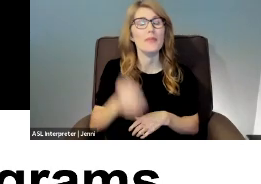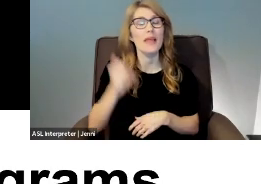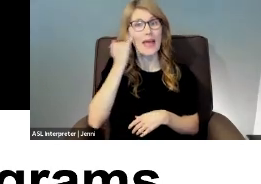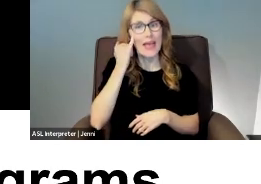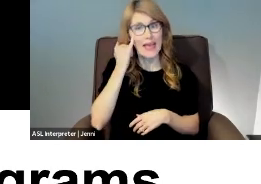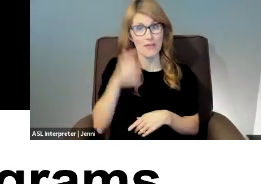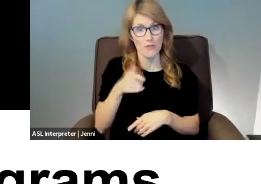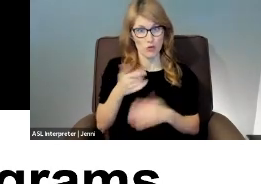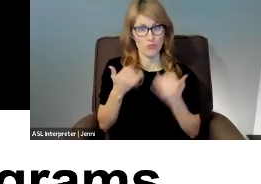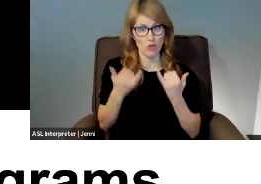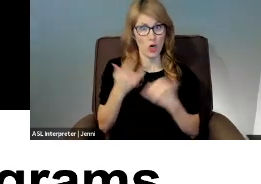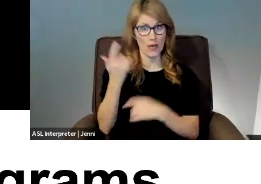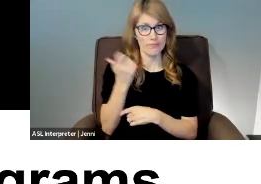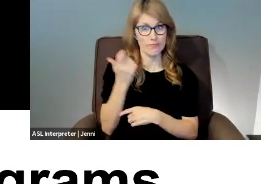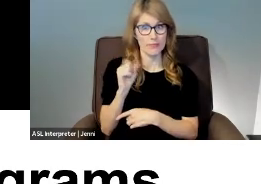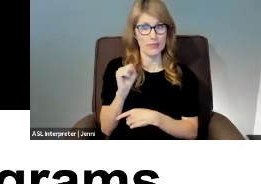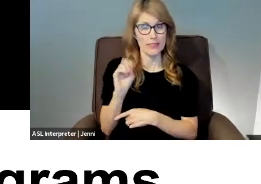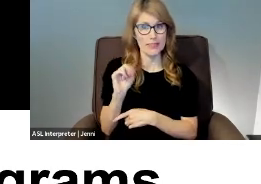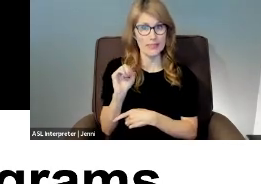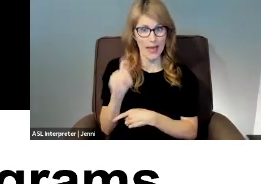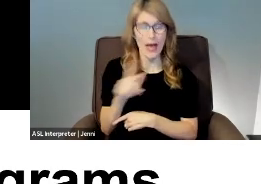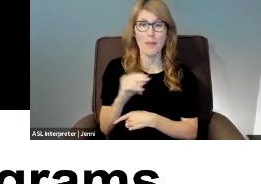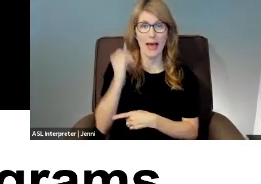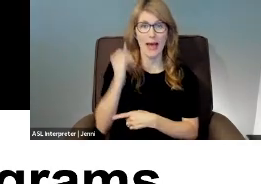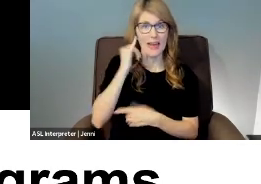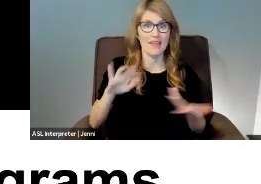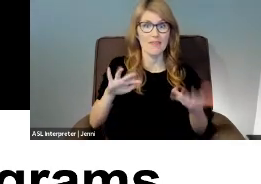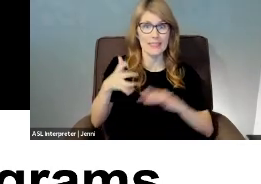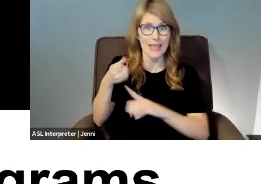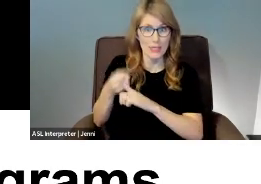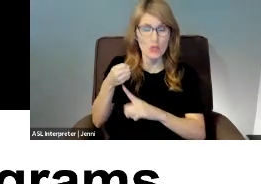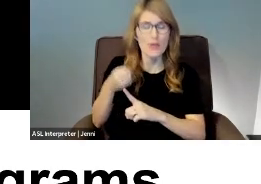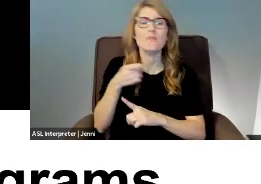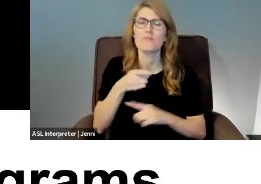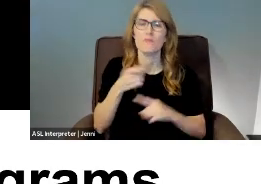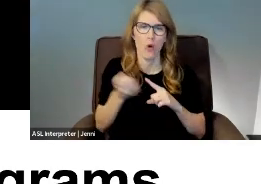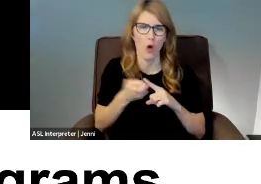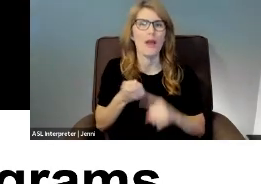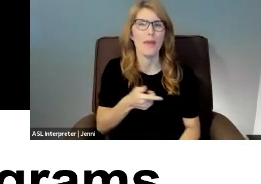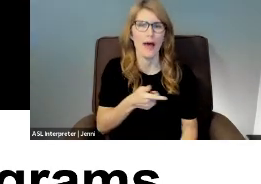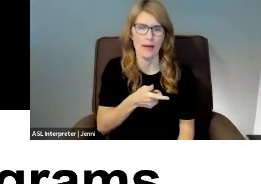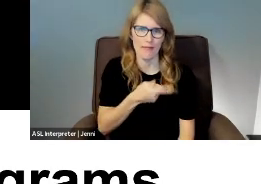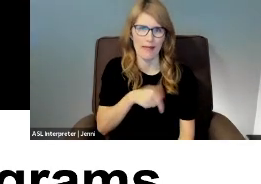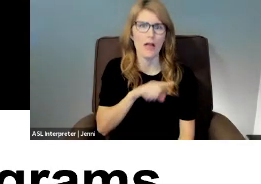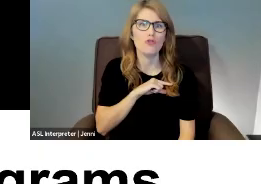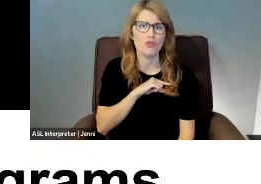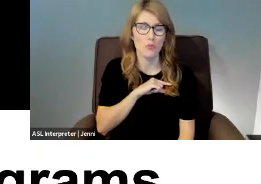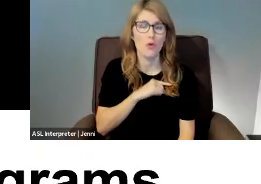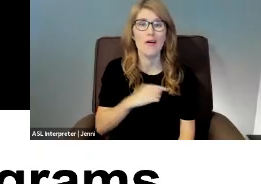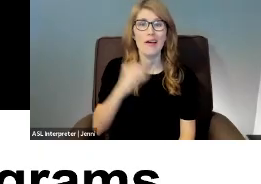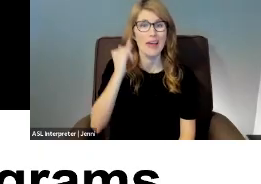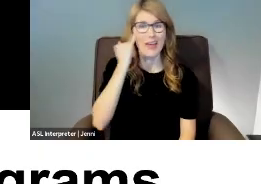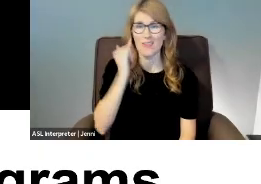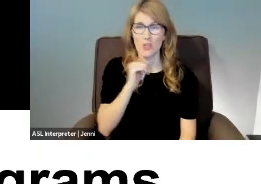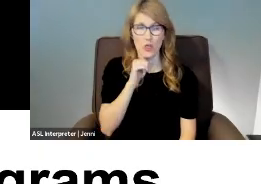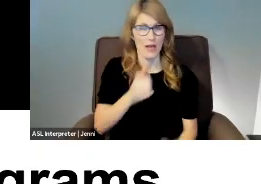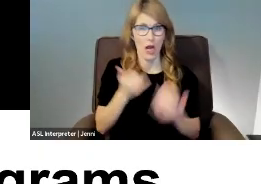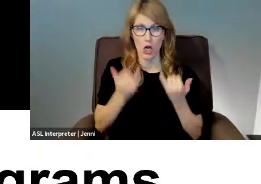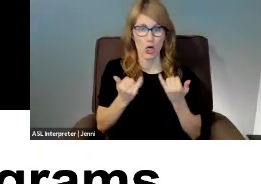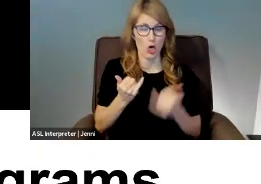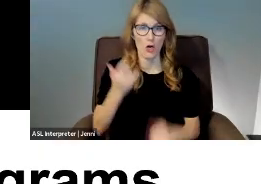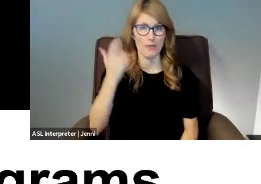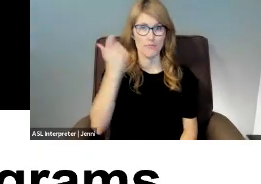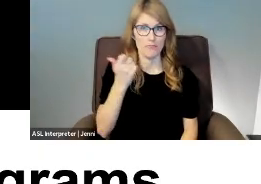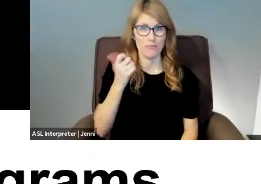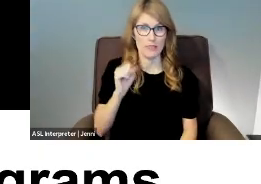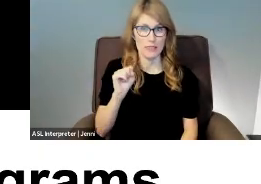beneficiary of SNAP and are impacted by a disaster, you're automatically eligible. If you are not a current SNAP